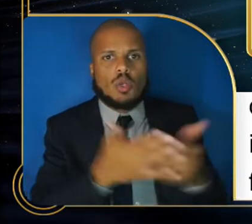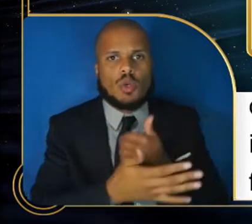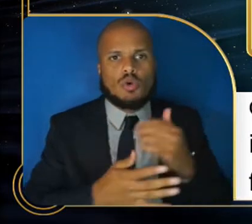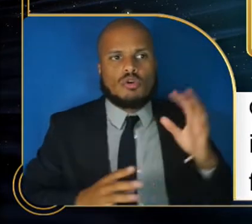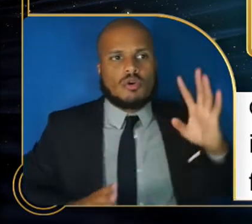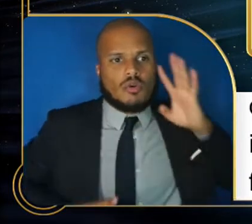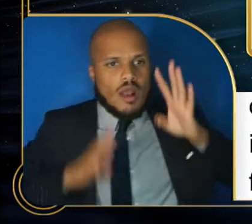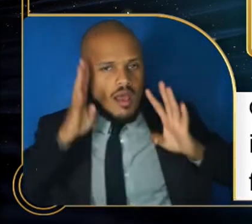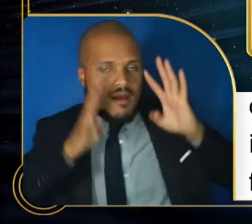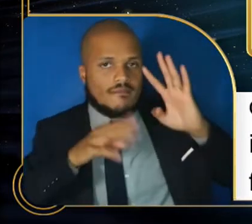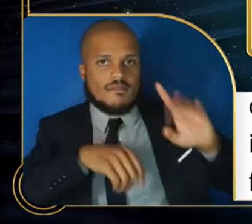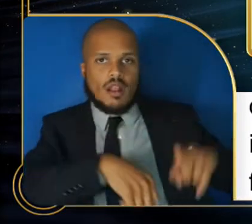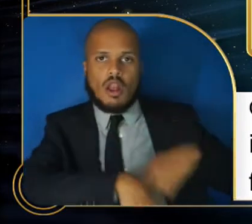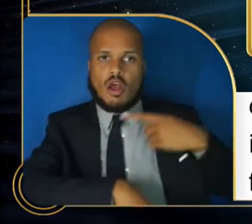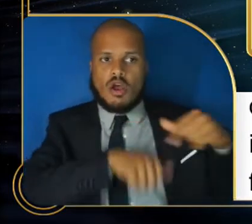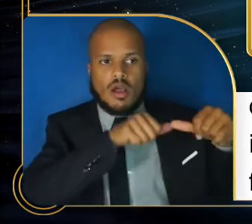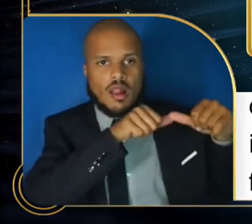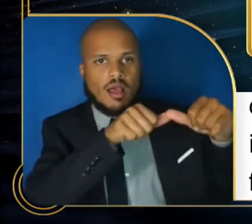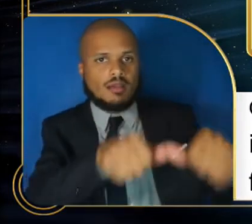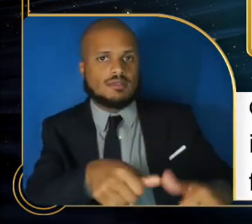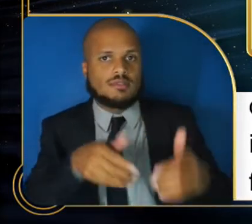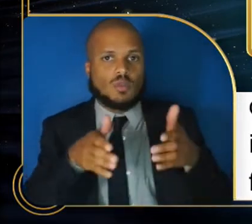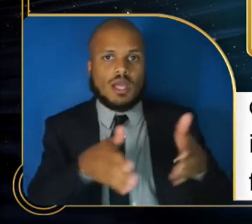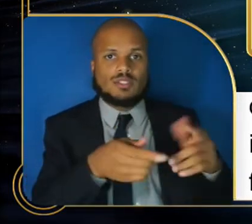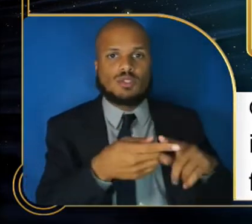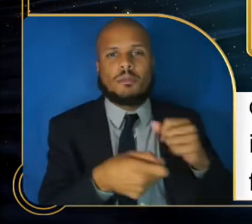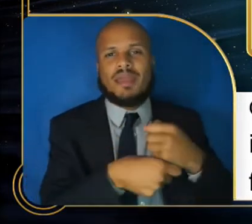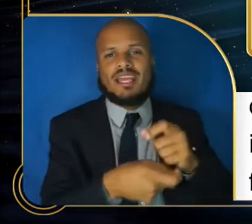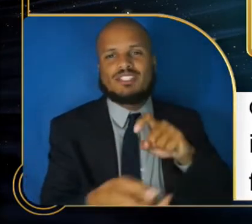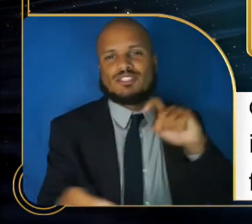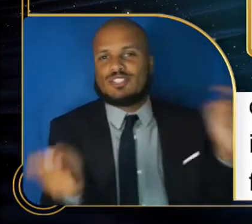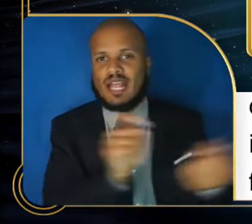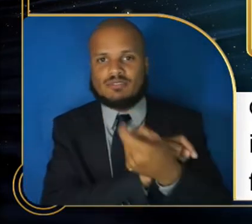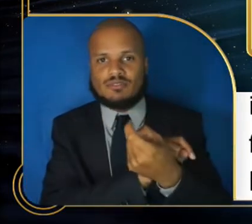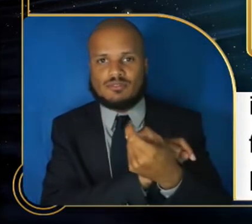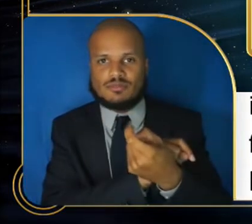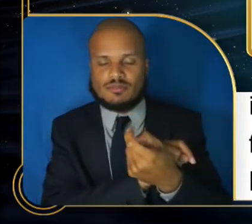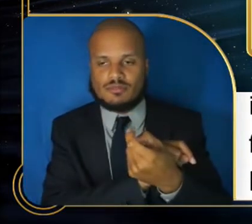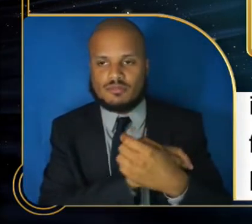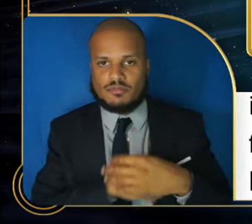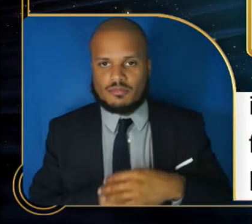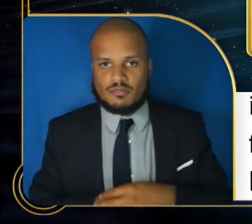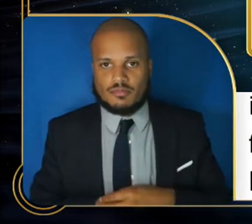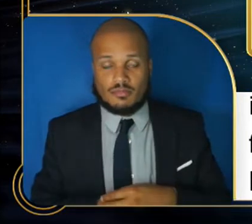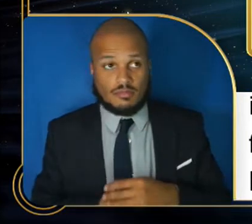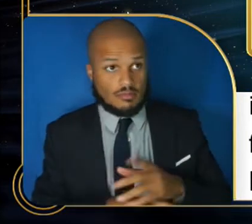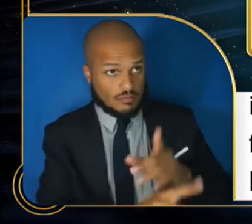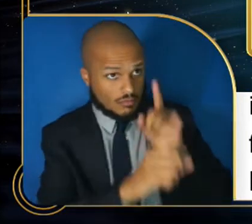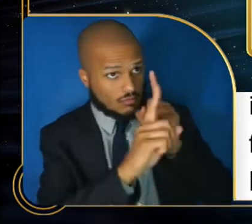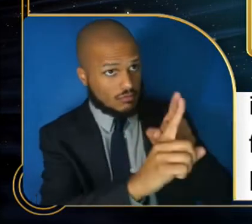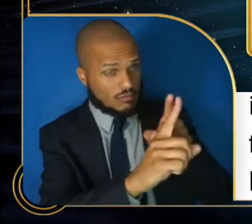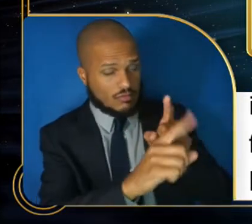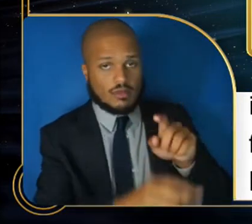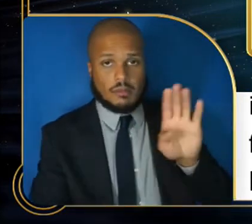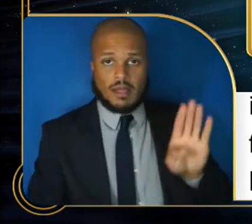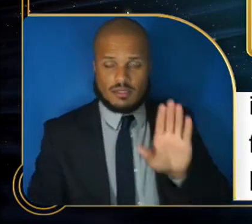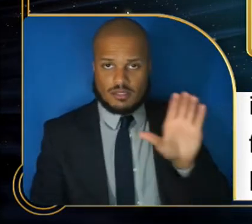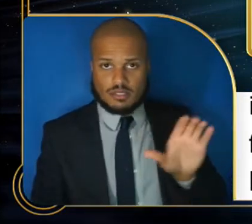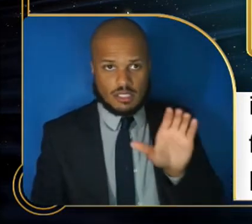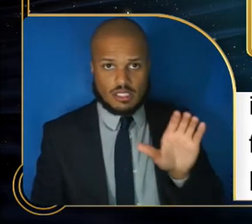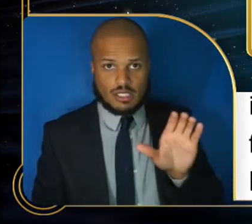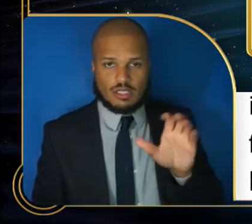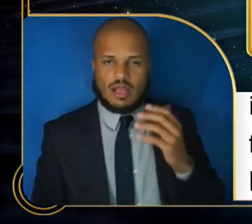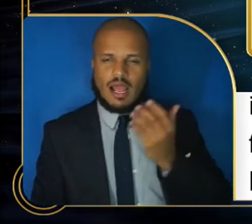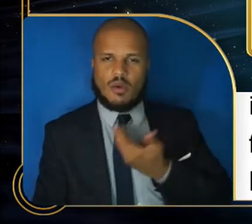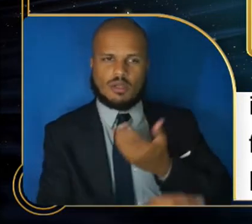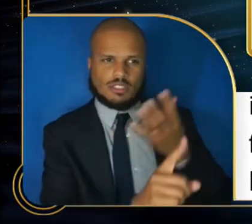and long-lasting ways to make big changes. Our hope is that the Bazelon Center's spotlight